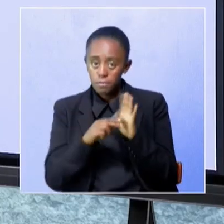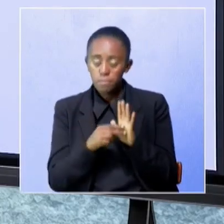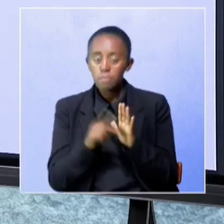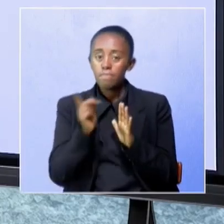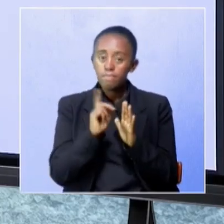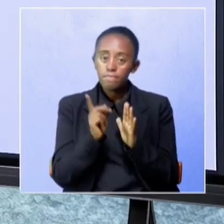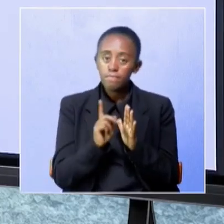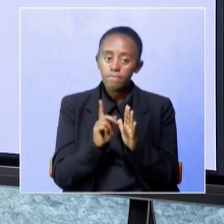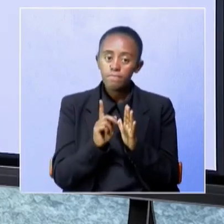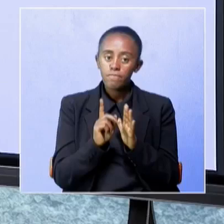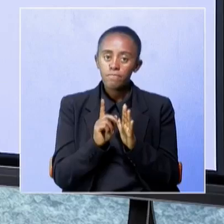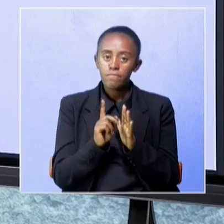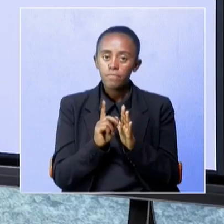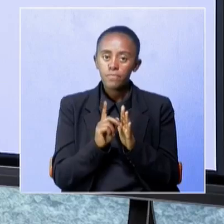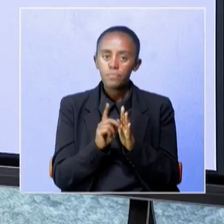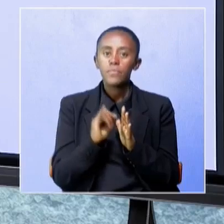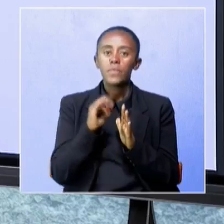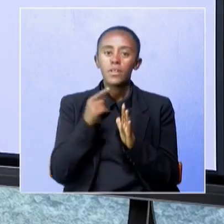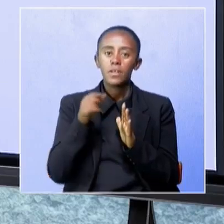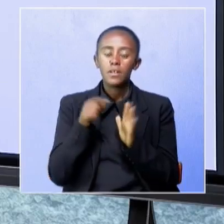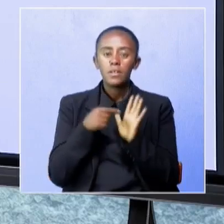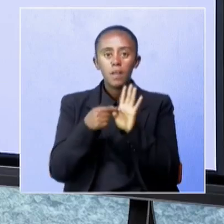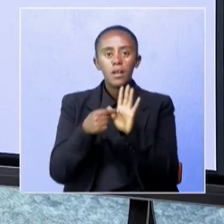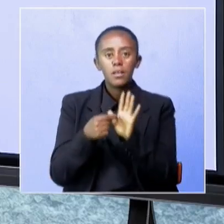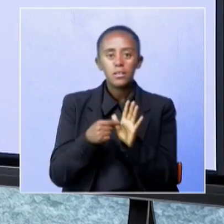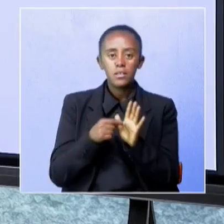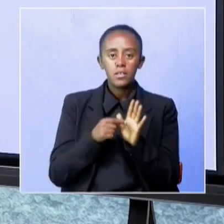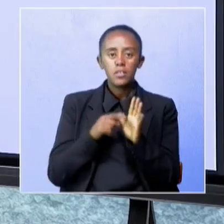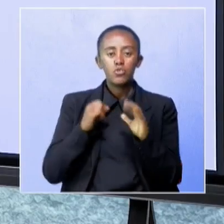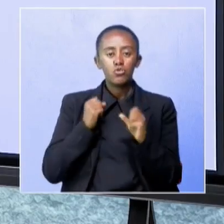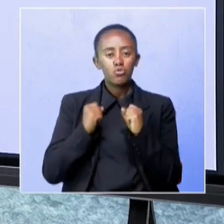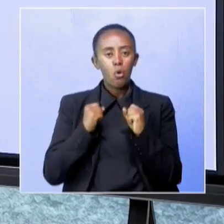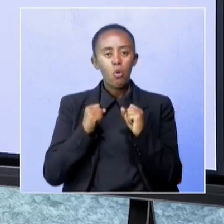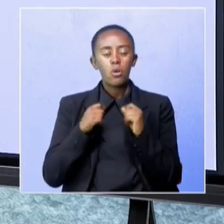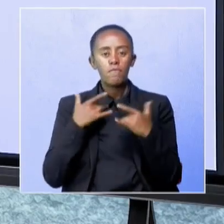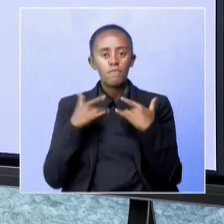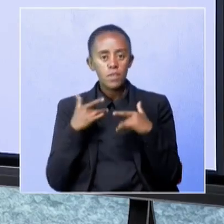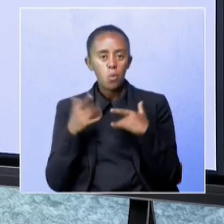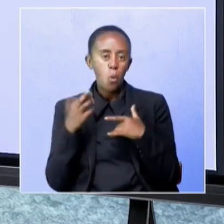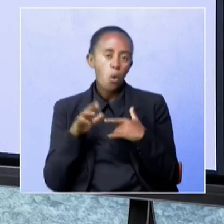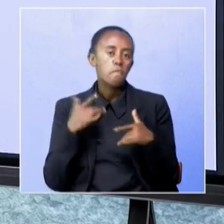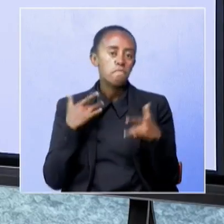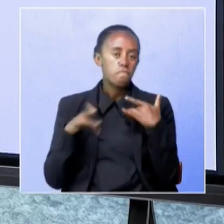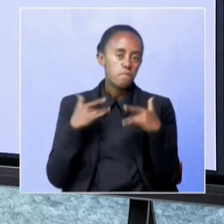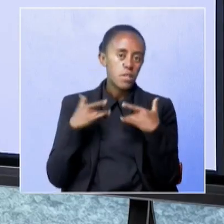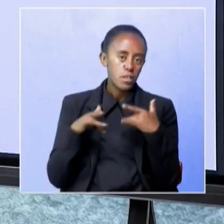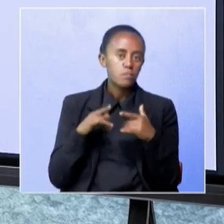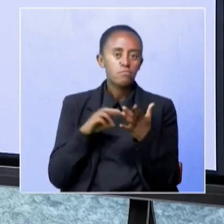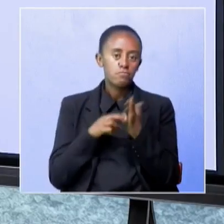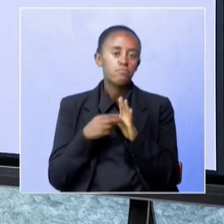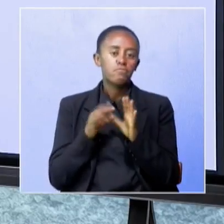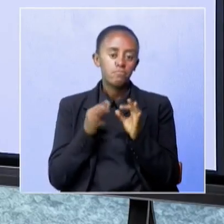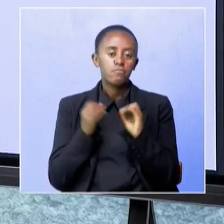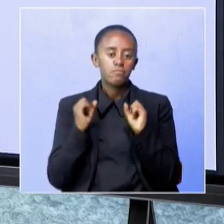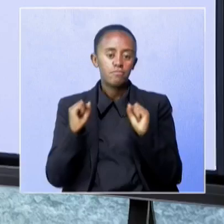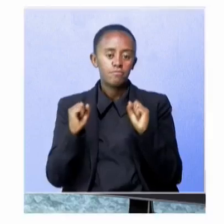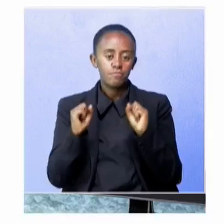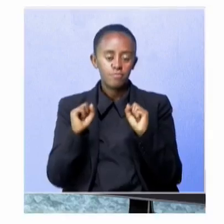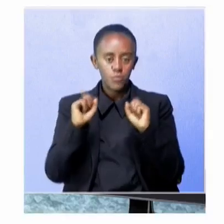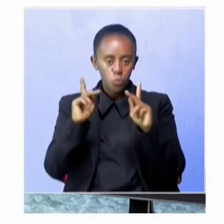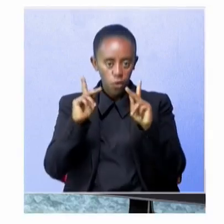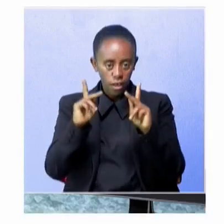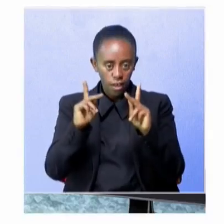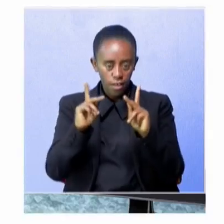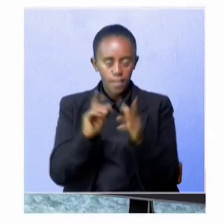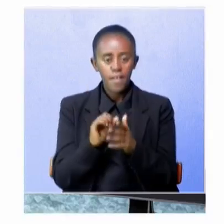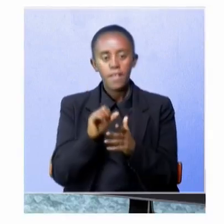context, igniting a strong feeling or a feeling. Okay. What